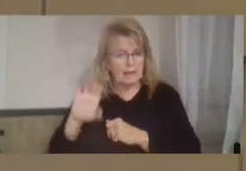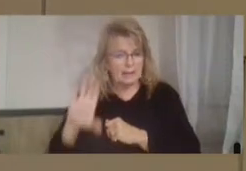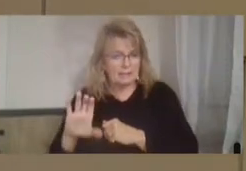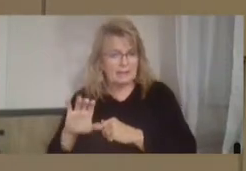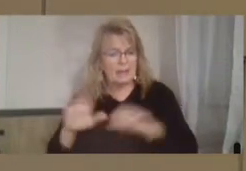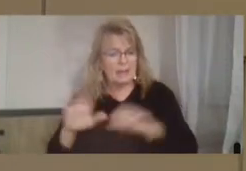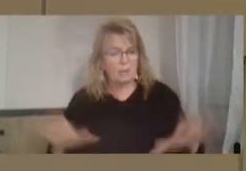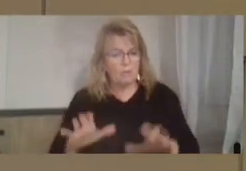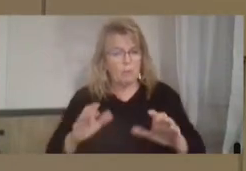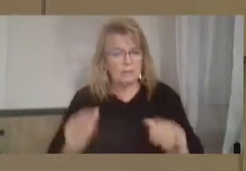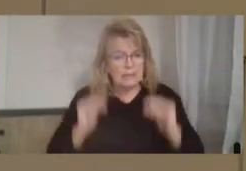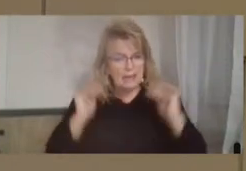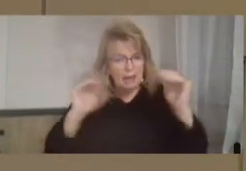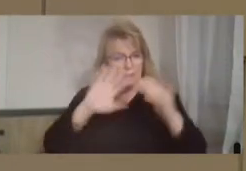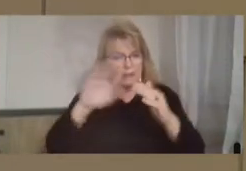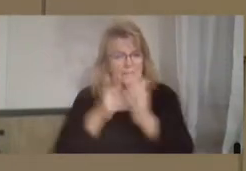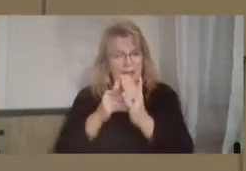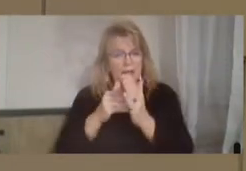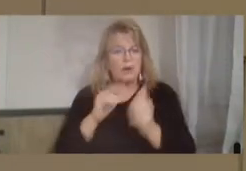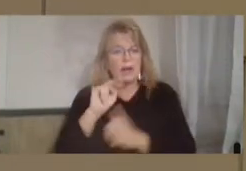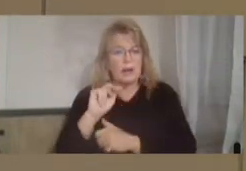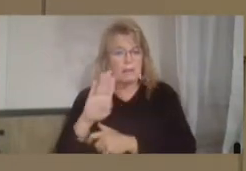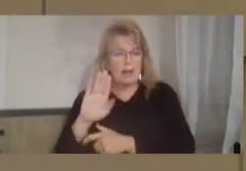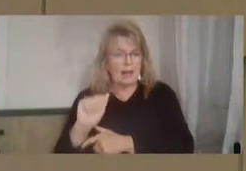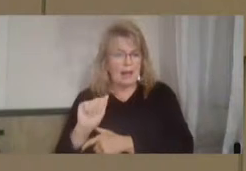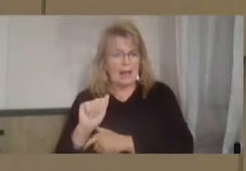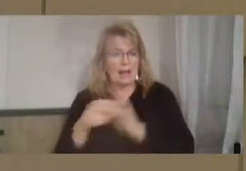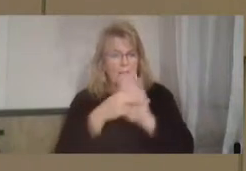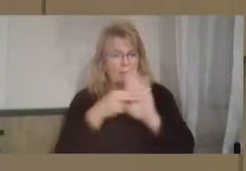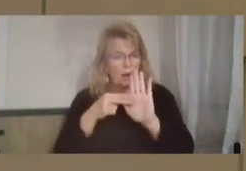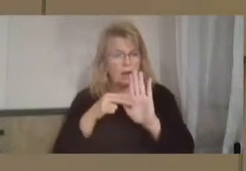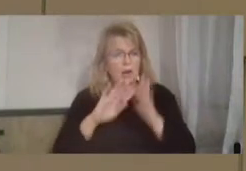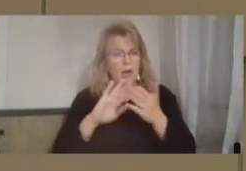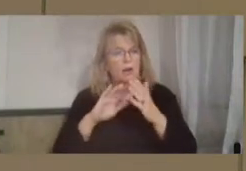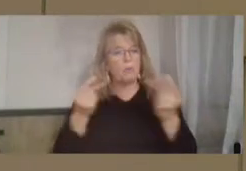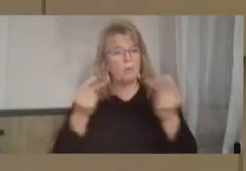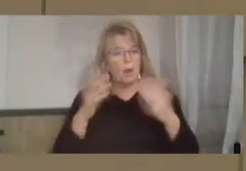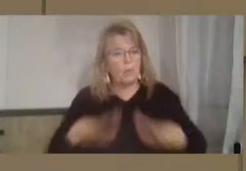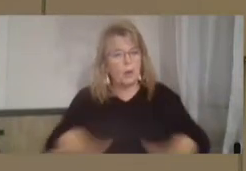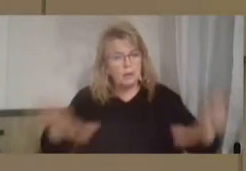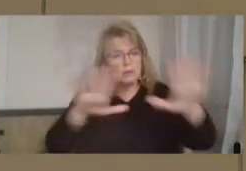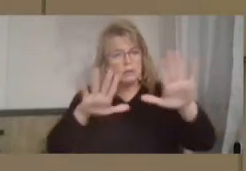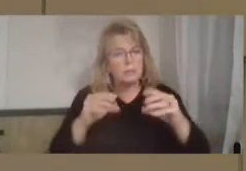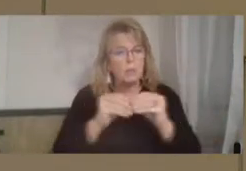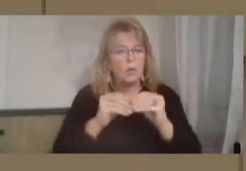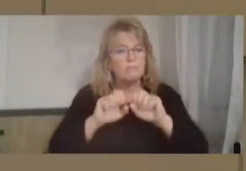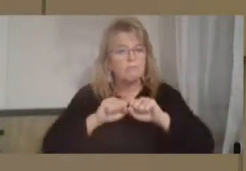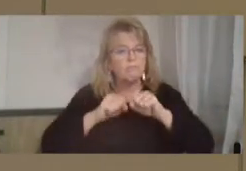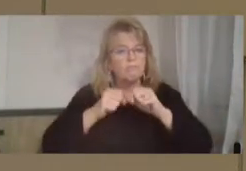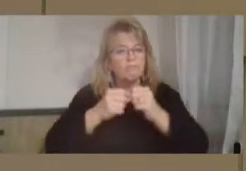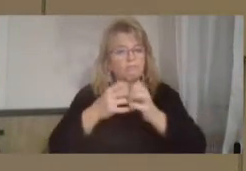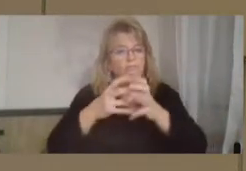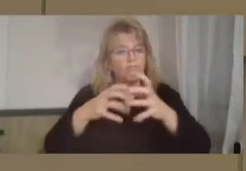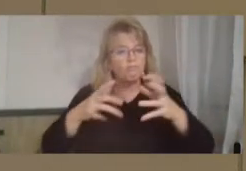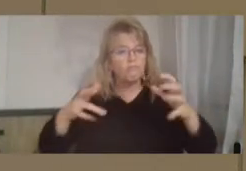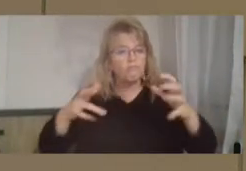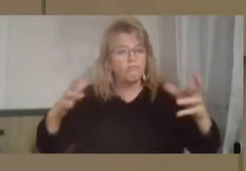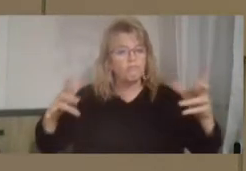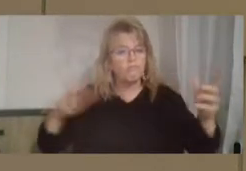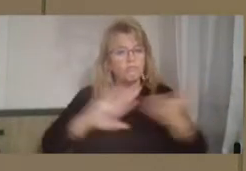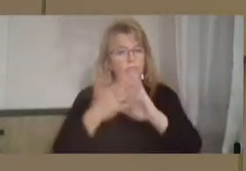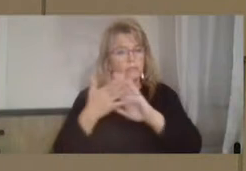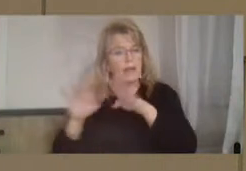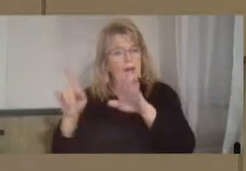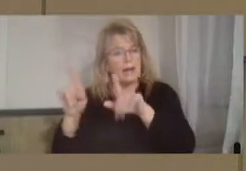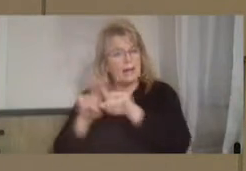NBA-branded property that could bring great extension to the community as it relates to use. So I'm glad that we are